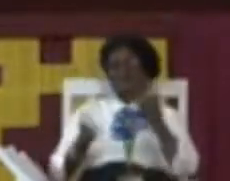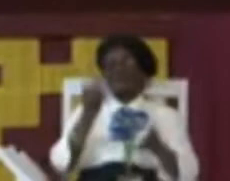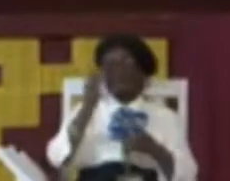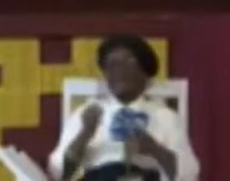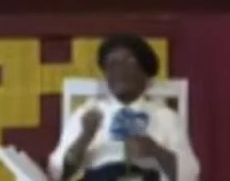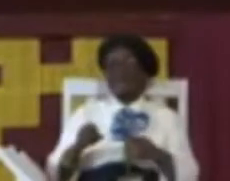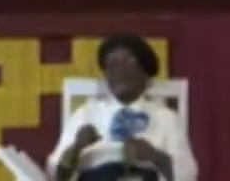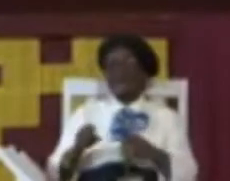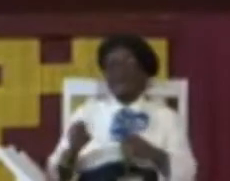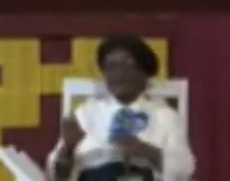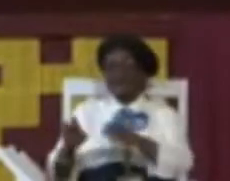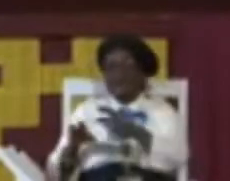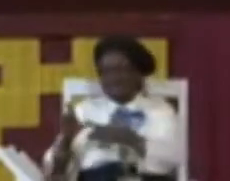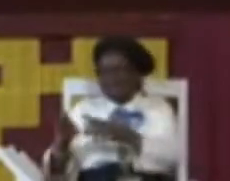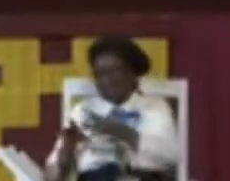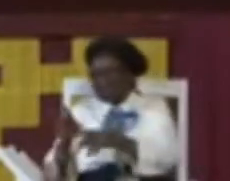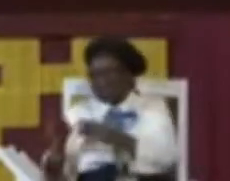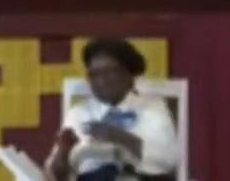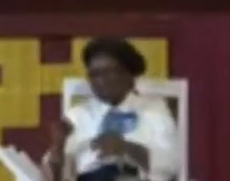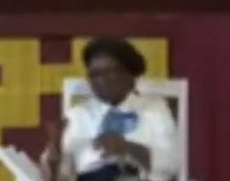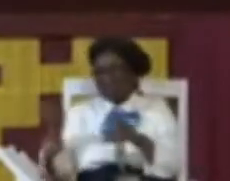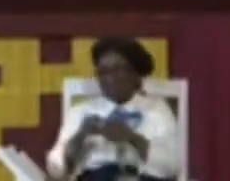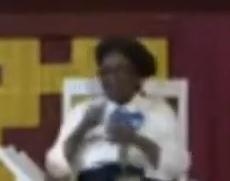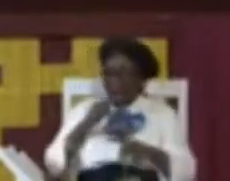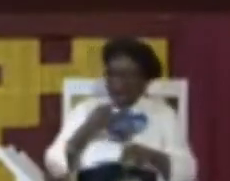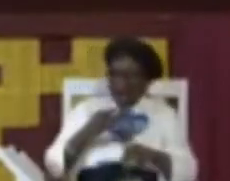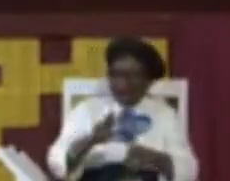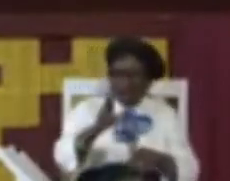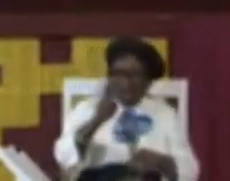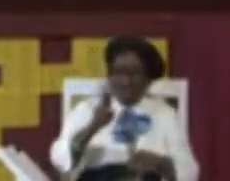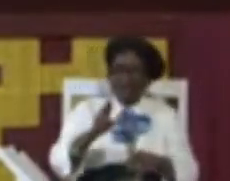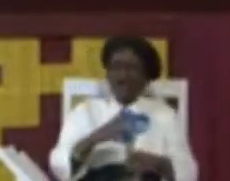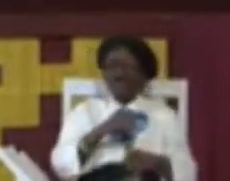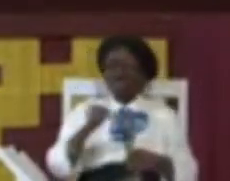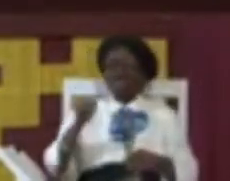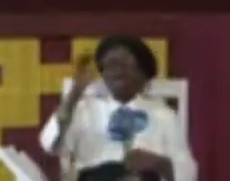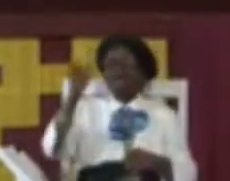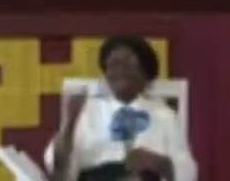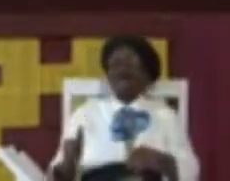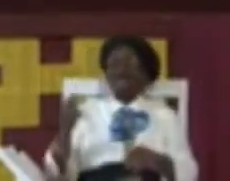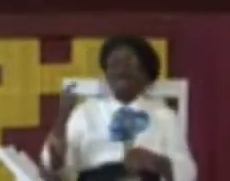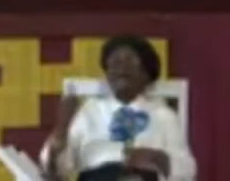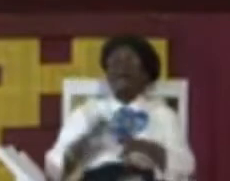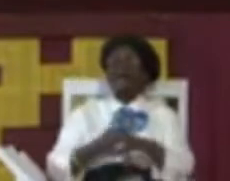But by the time we finish praying, they become normal.